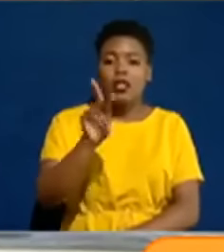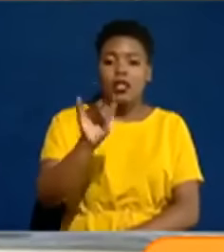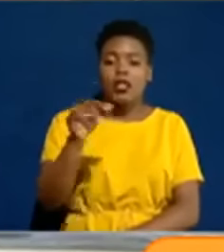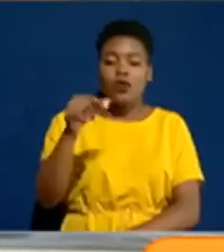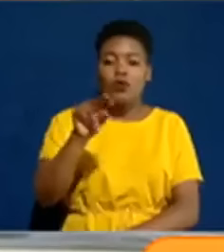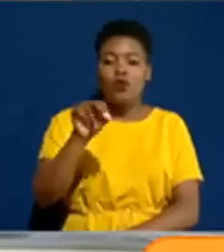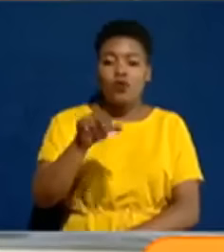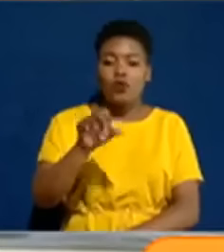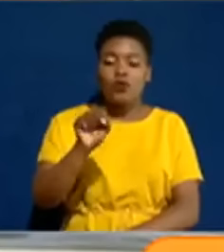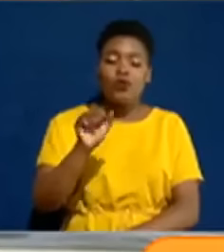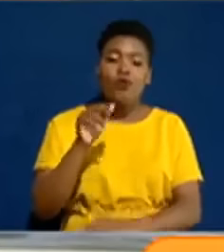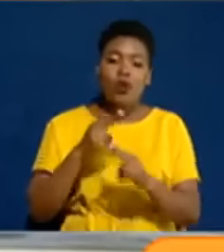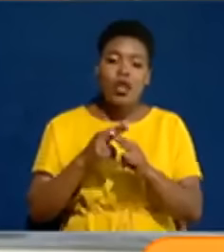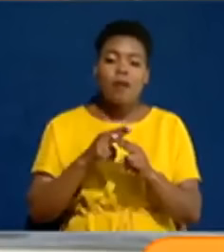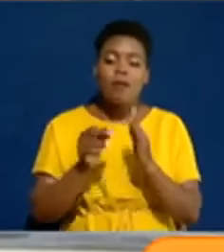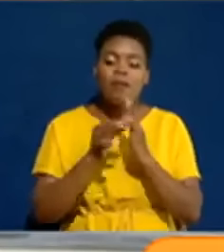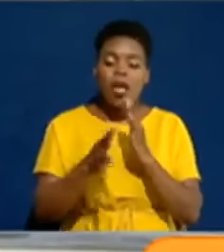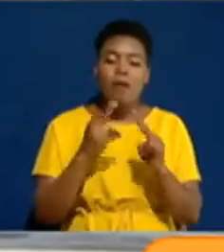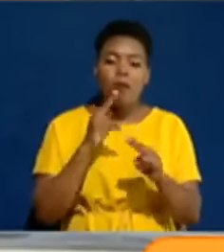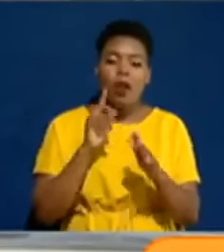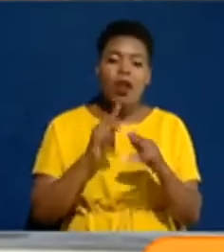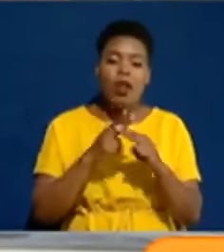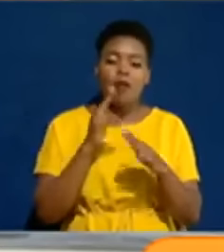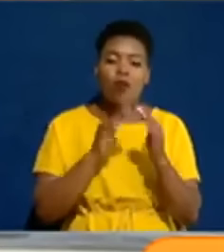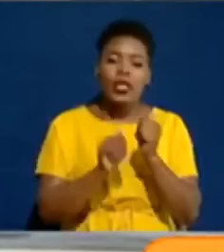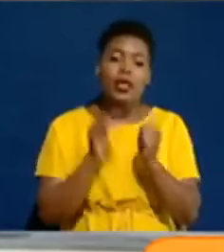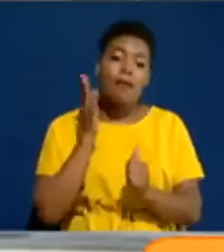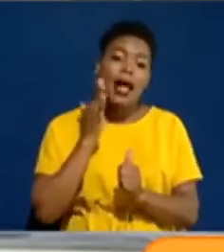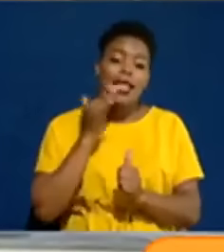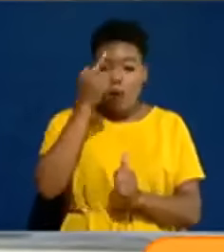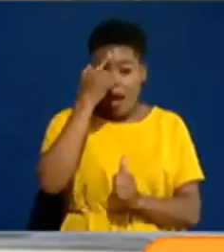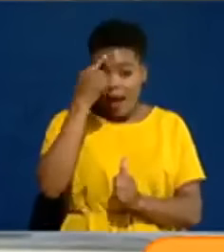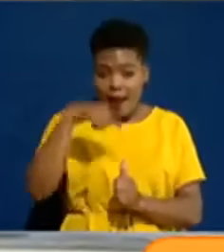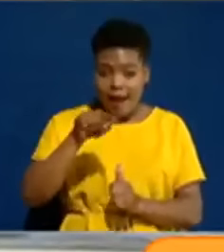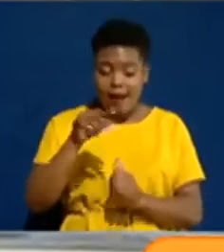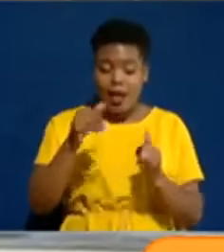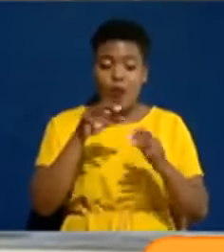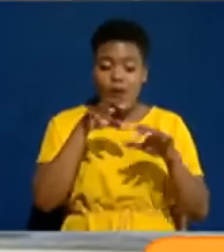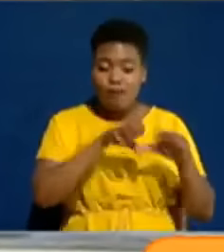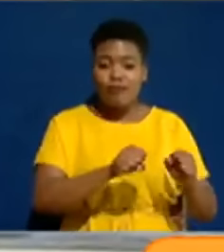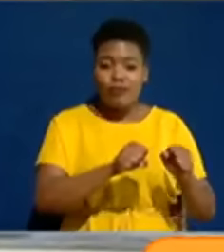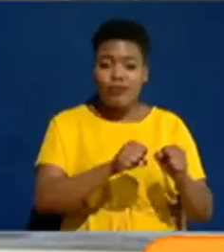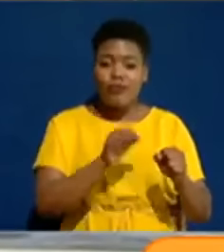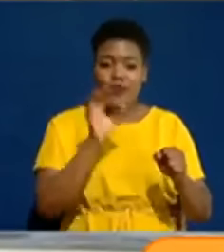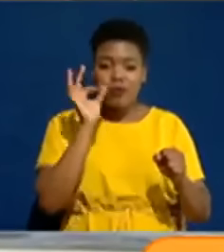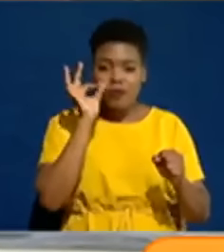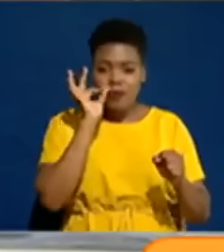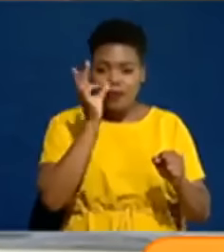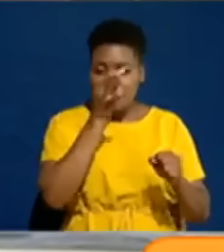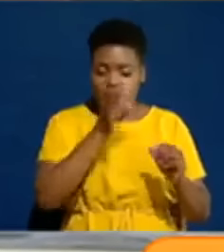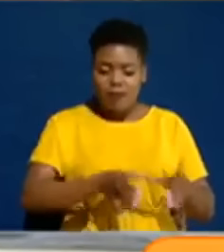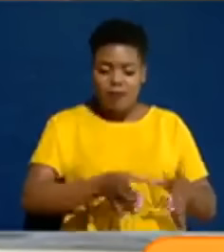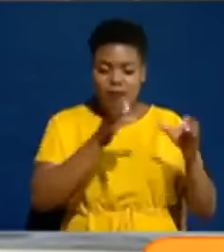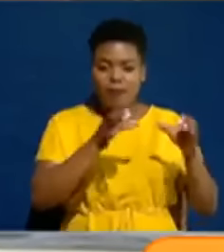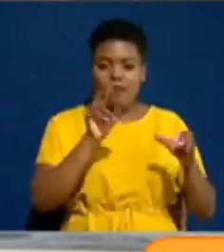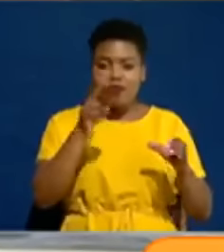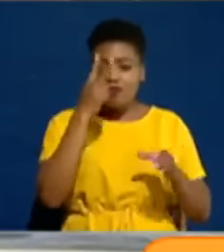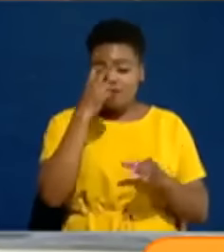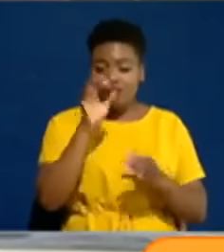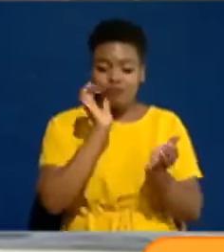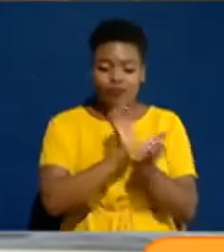known as Mathe Ngara. Four vehicles and six sacks of bhang were nabbed. Two suspects were arrested in the raid